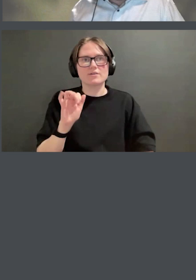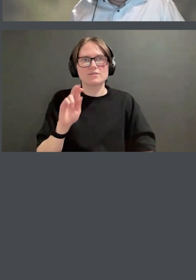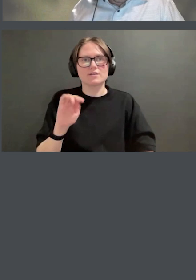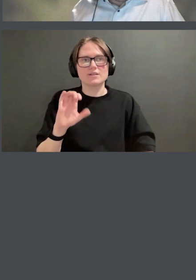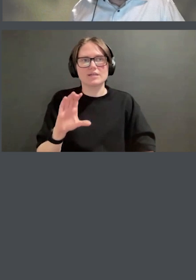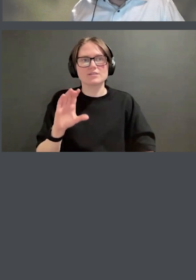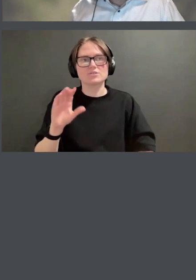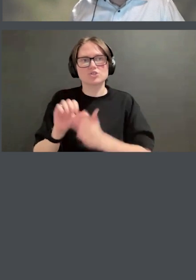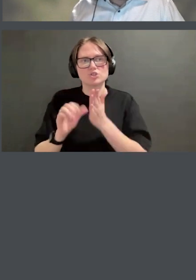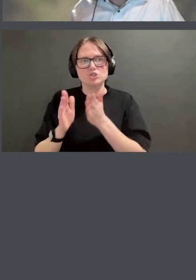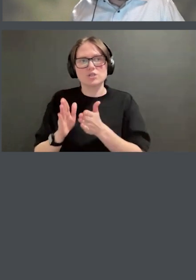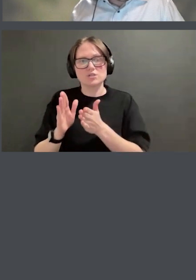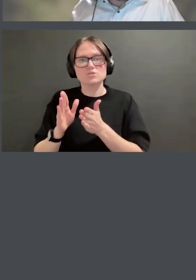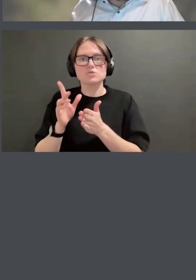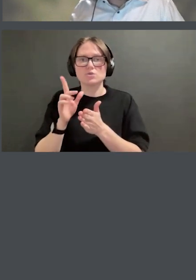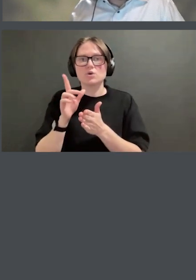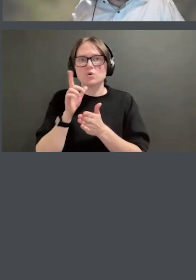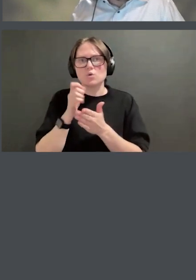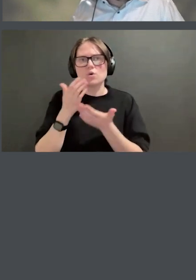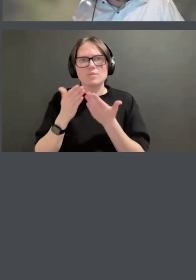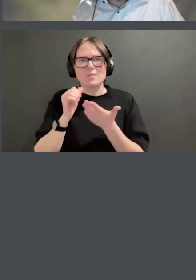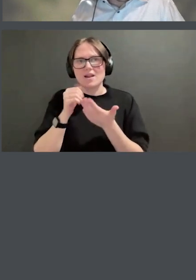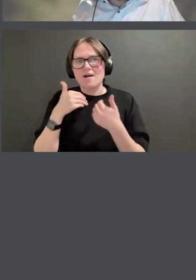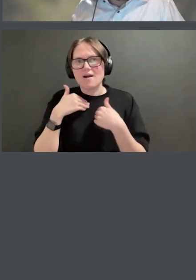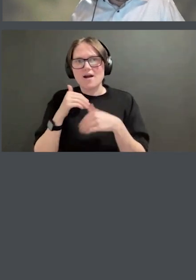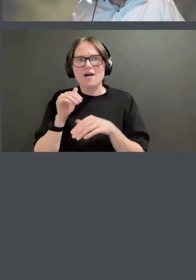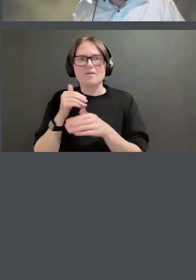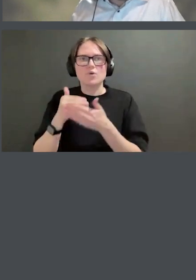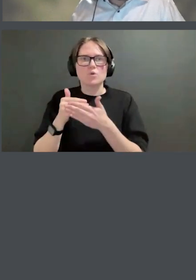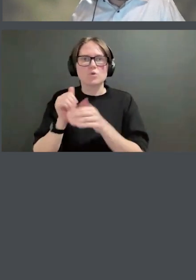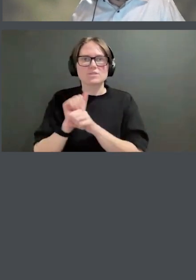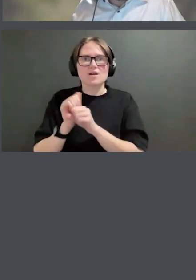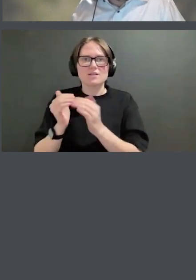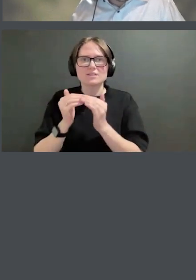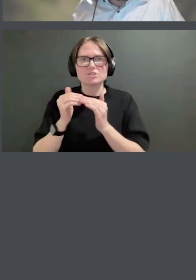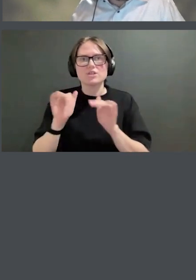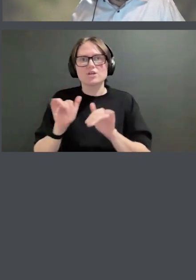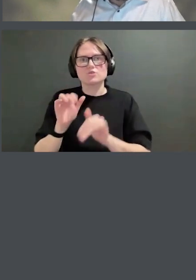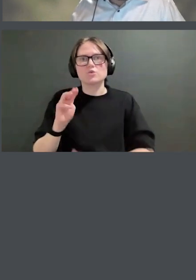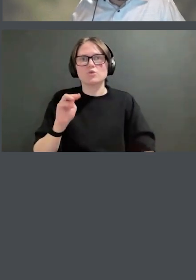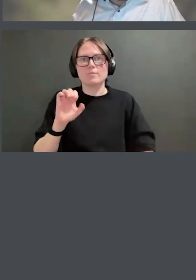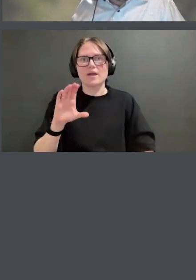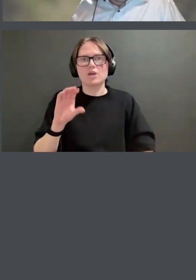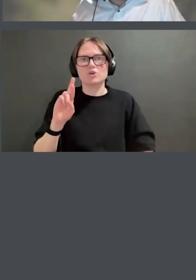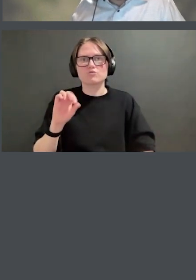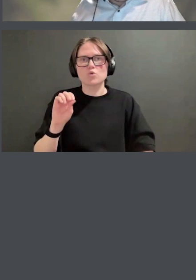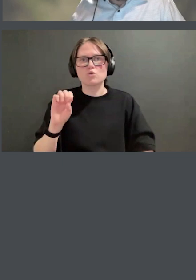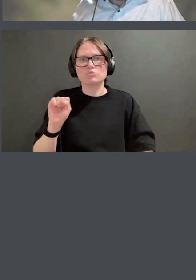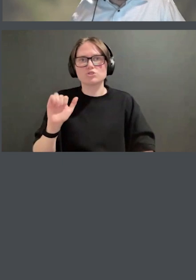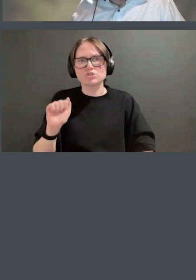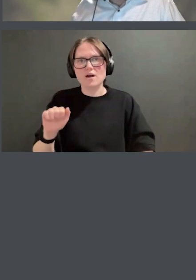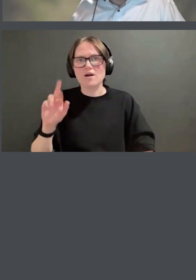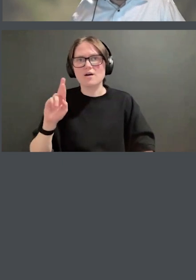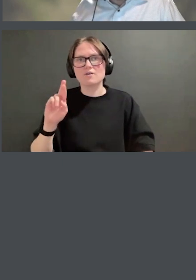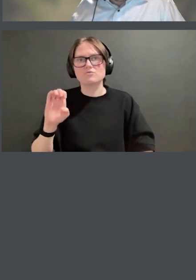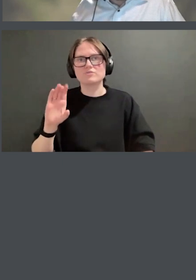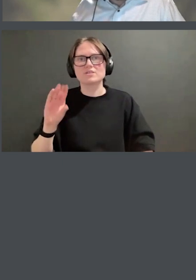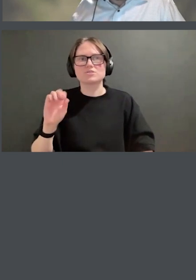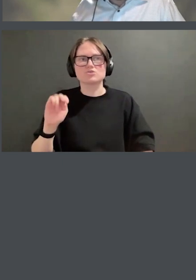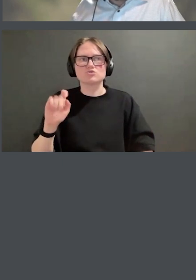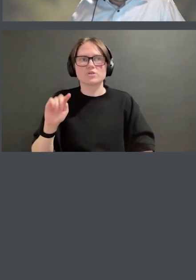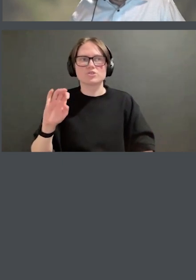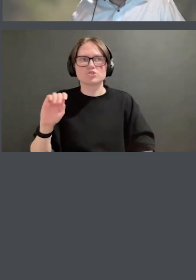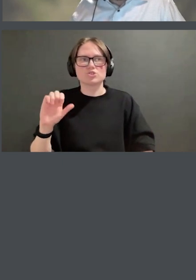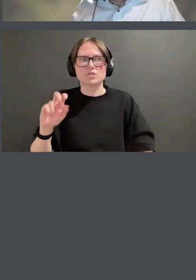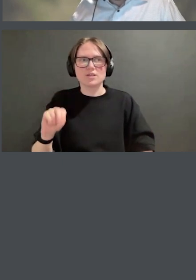have close colleagues that do microtia, reconstruction, and atresia, placement of the incision for any of these devices should be